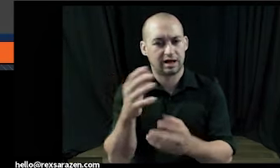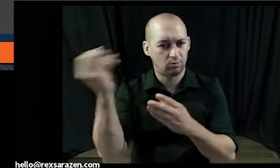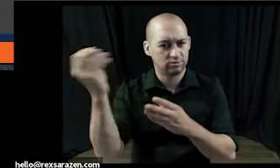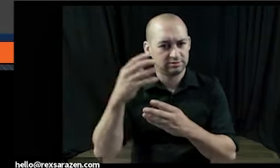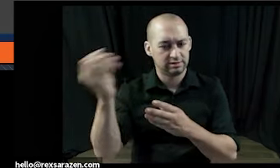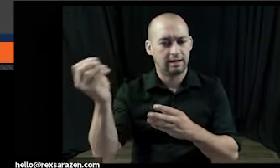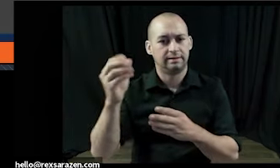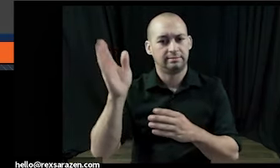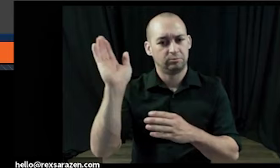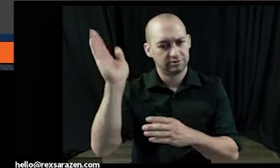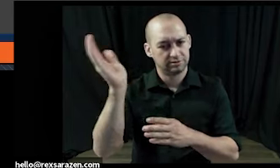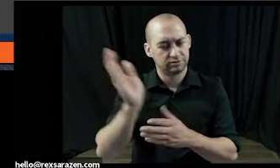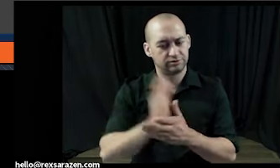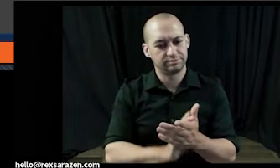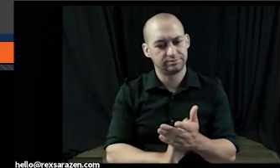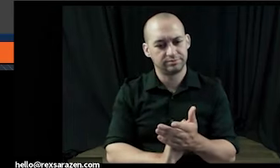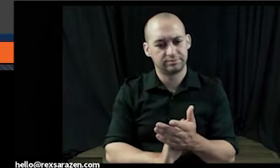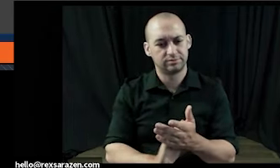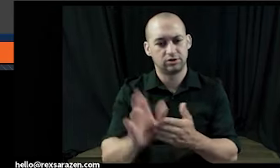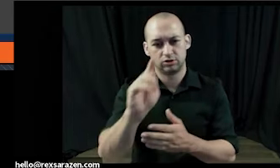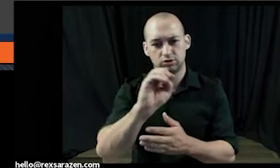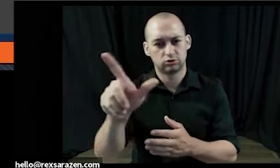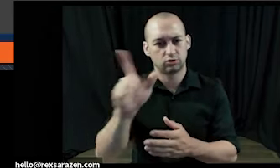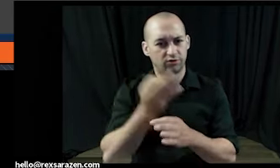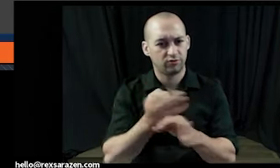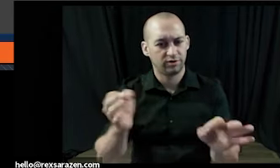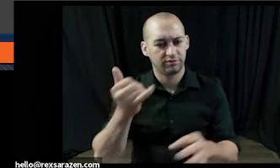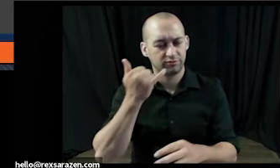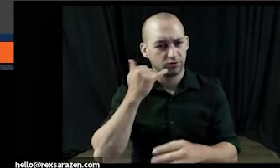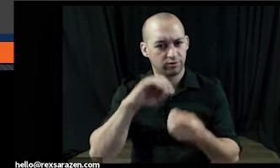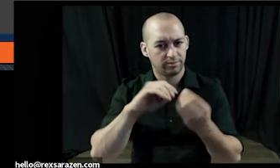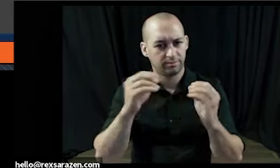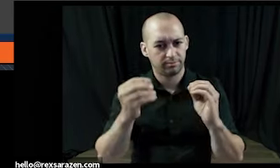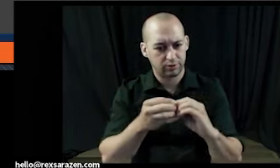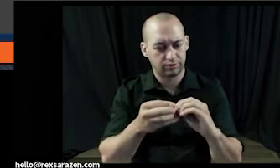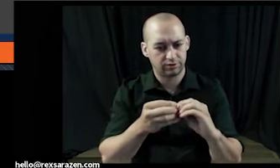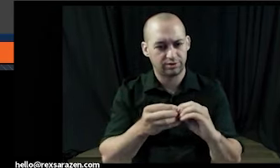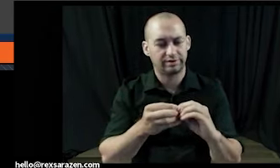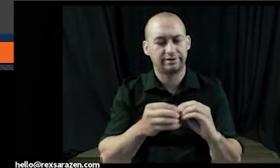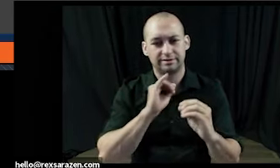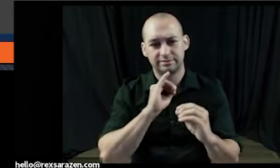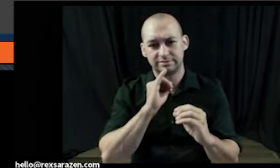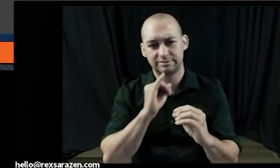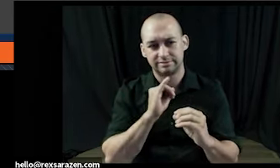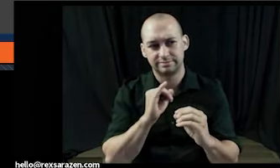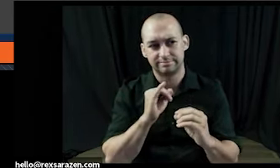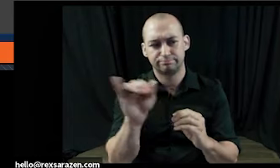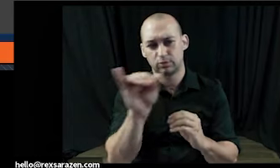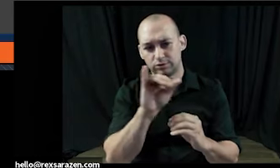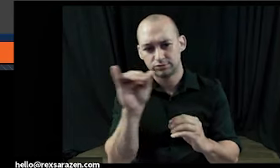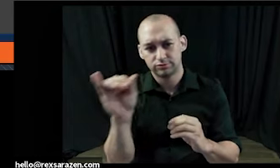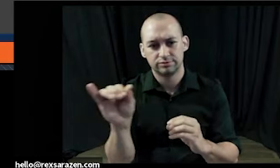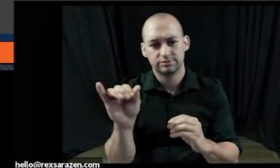the presentation. So we have a toll-free voter assistance hotline number, which is also available in the